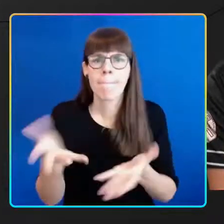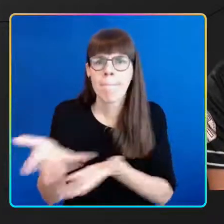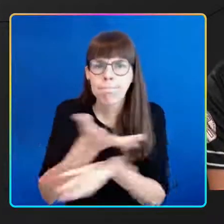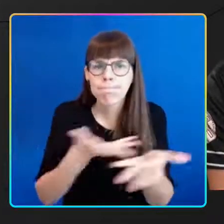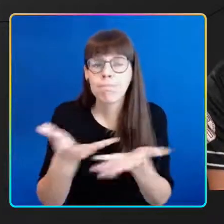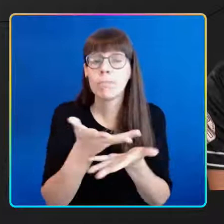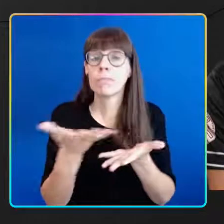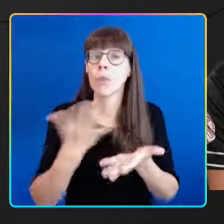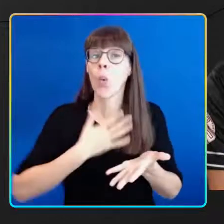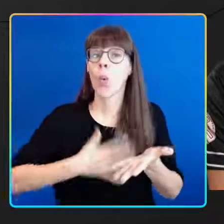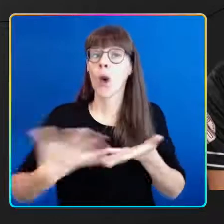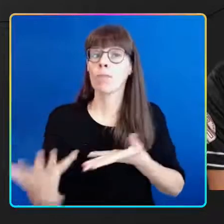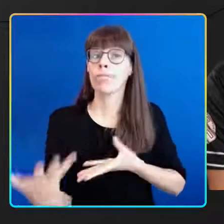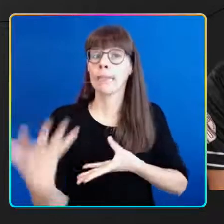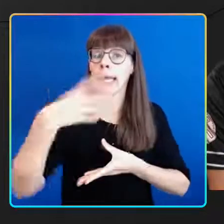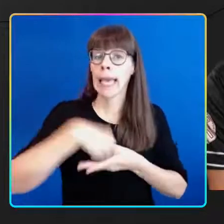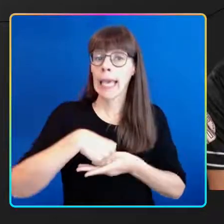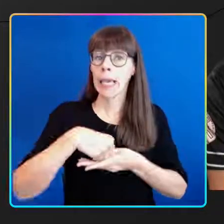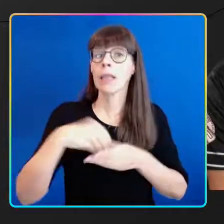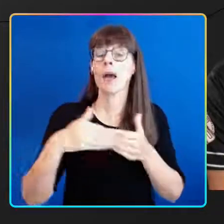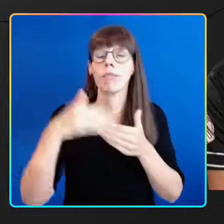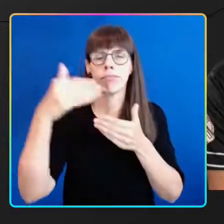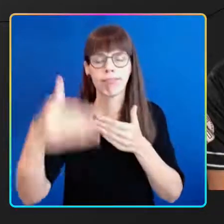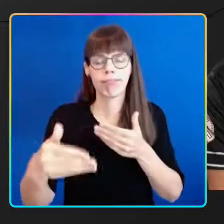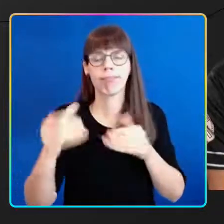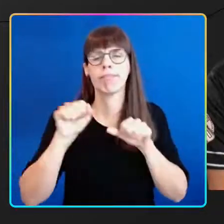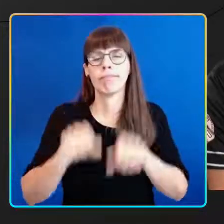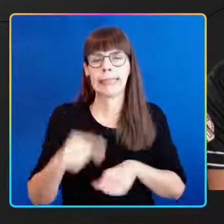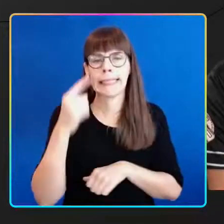part after the show today, go to